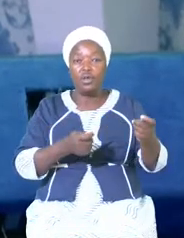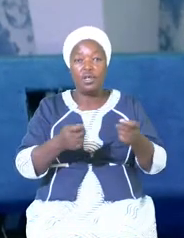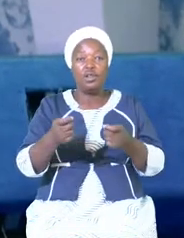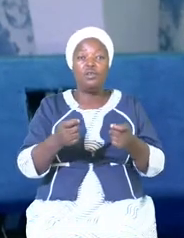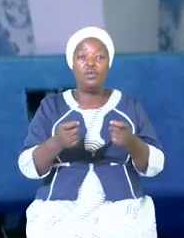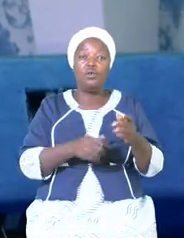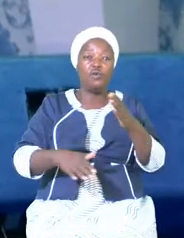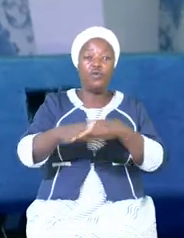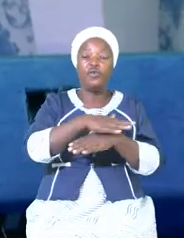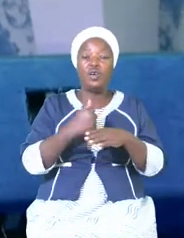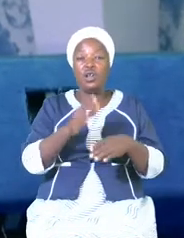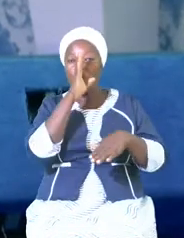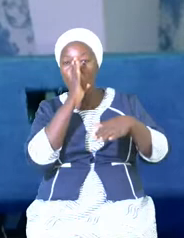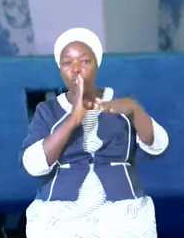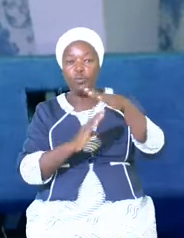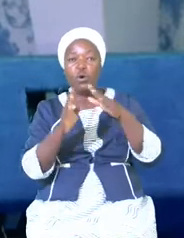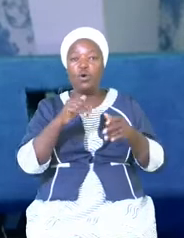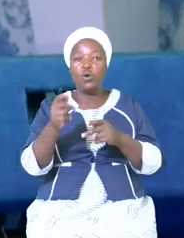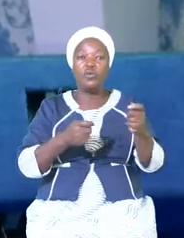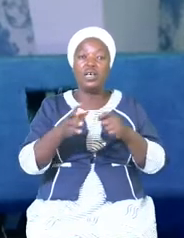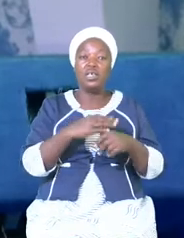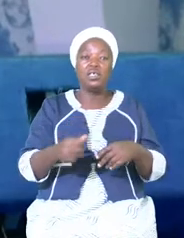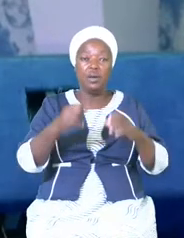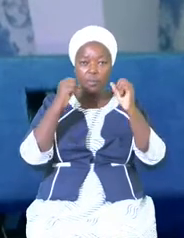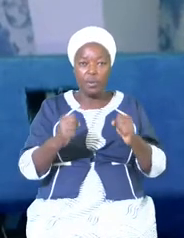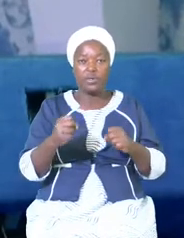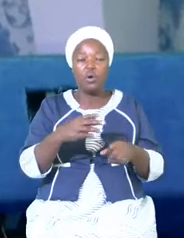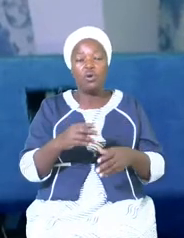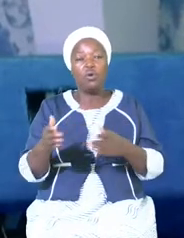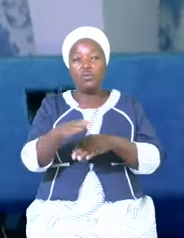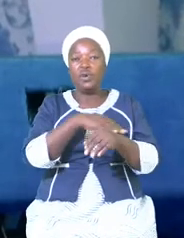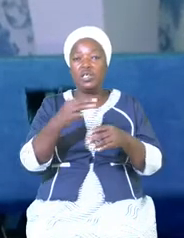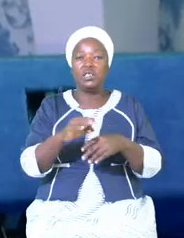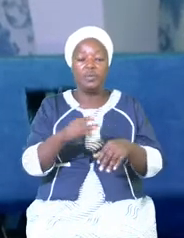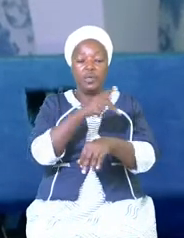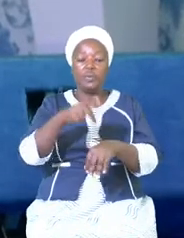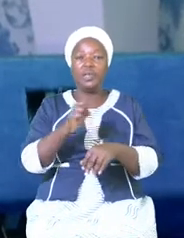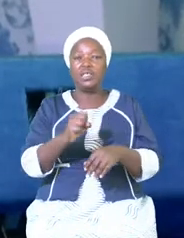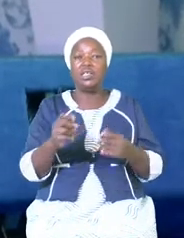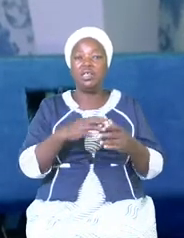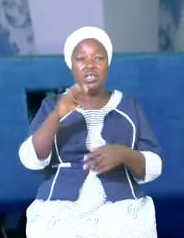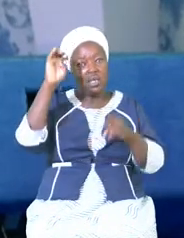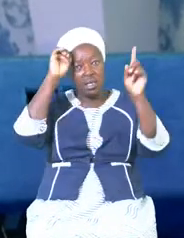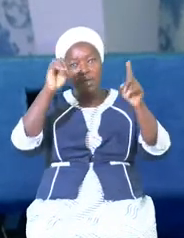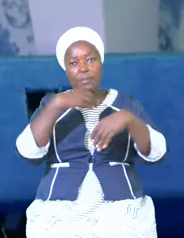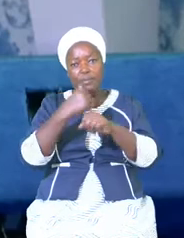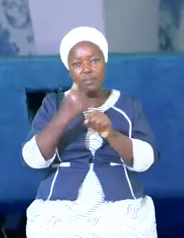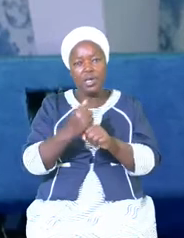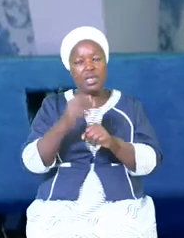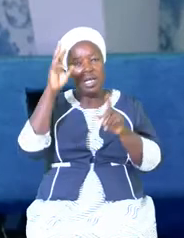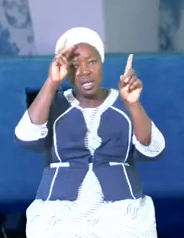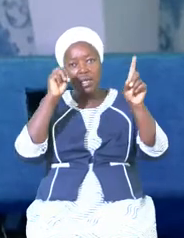nobles, over the powers, over the principalities. He made him